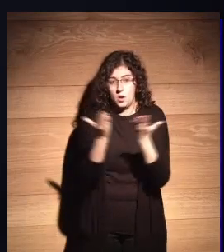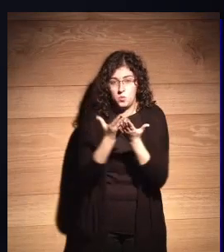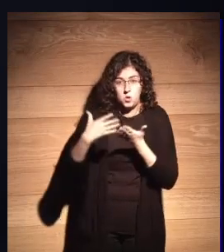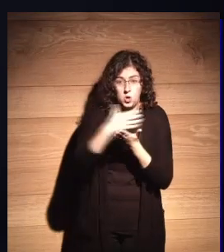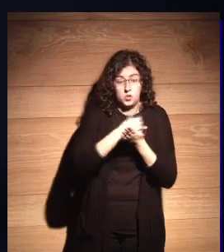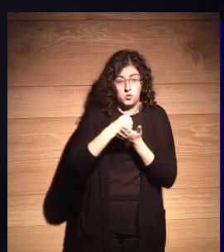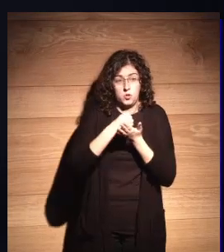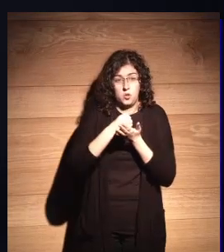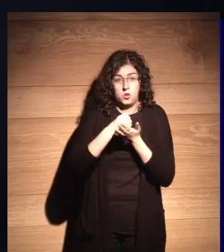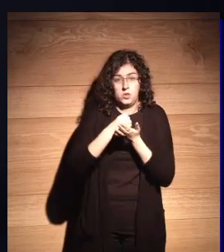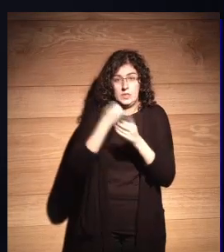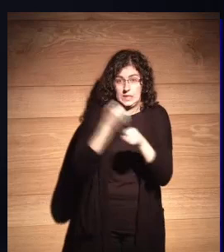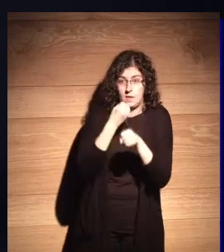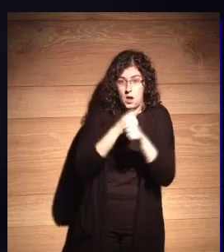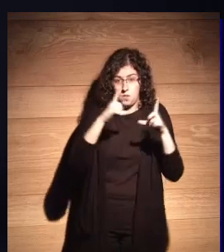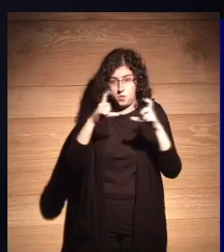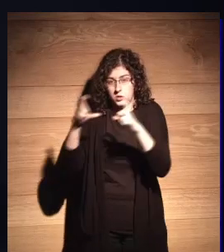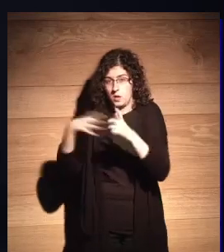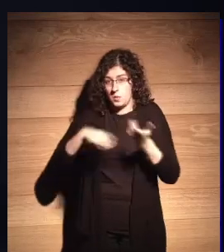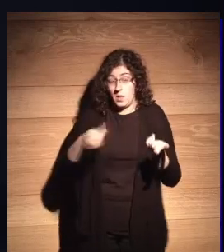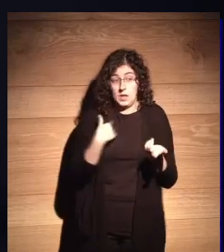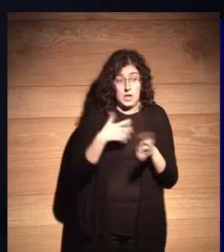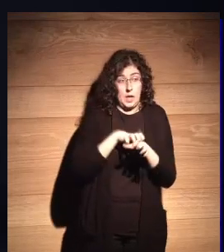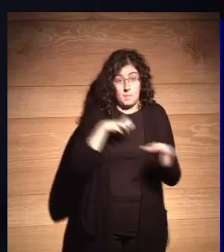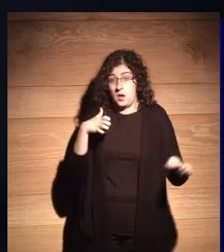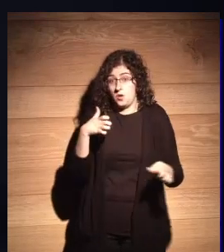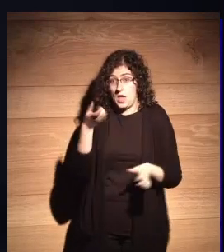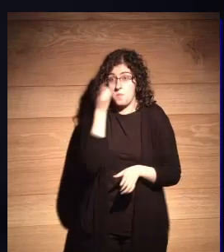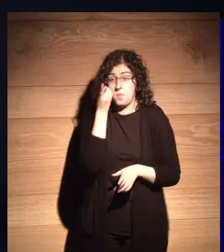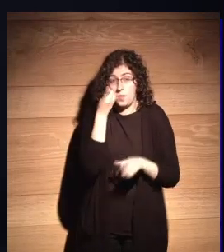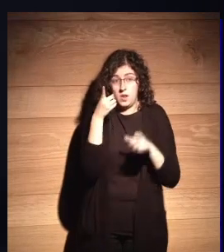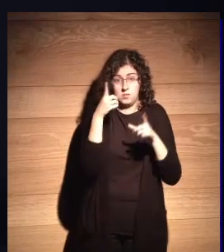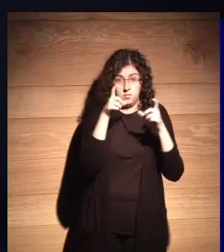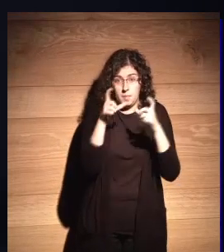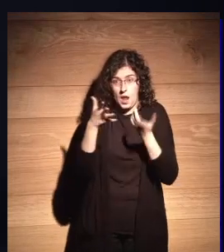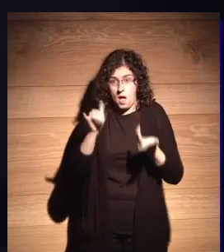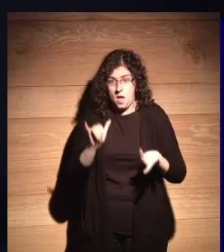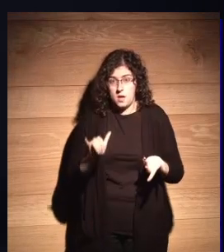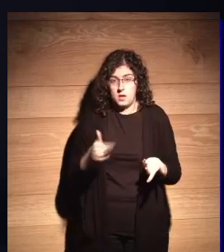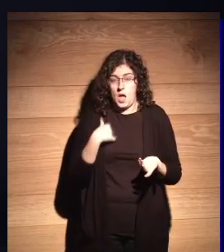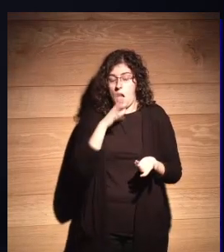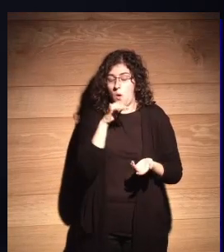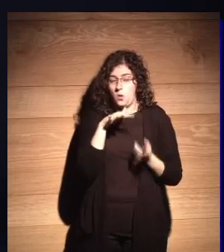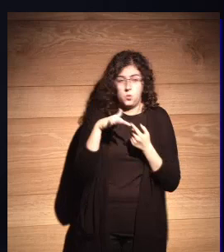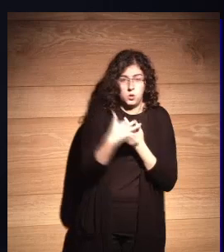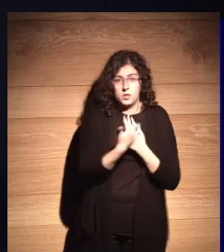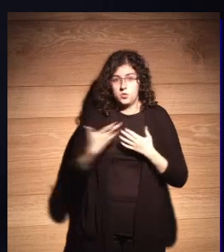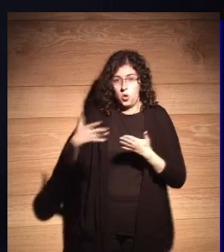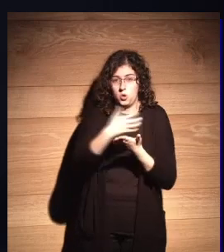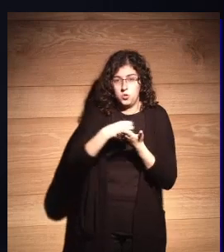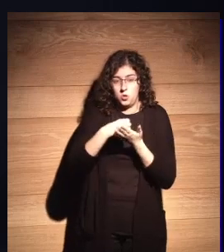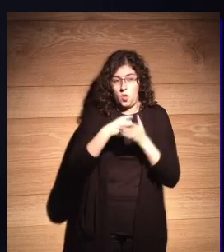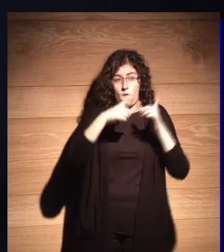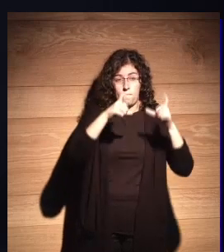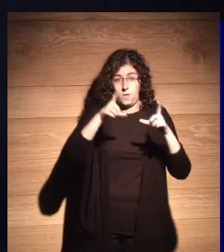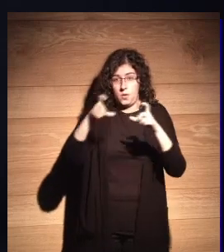most of these phones have a camera. So now we're in a position where literally everybody can photograph their friends,